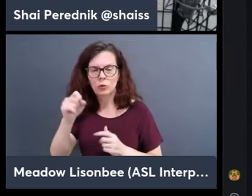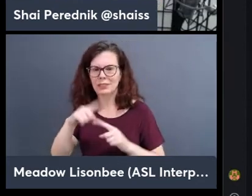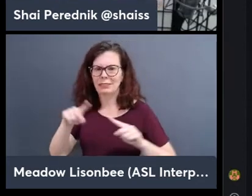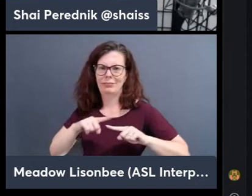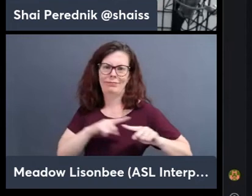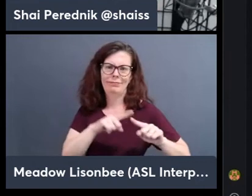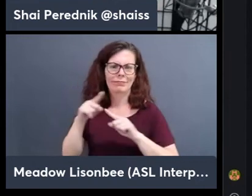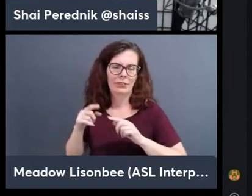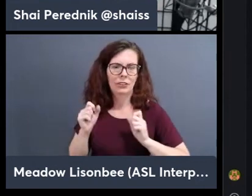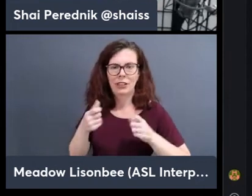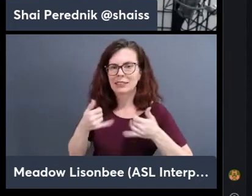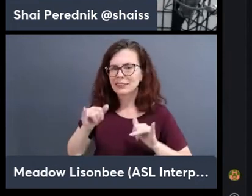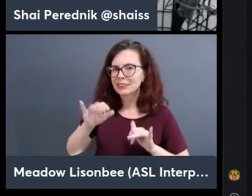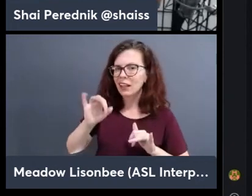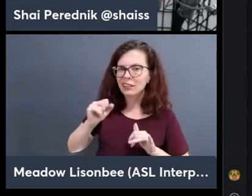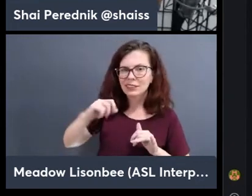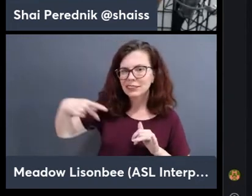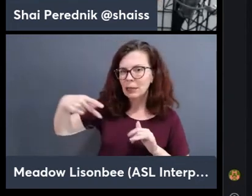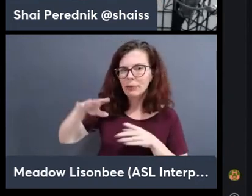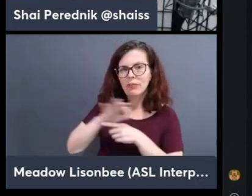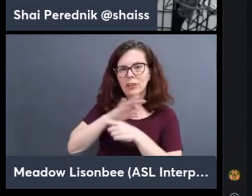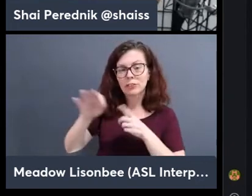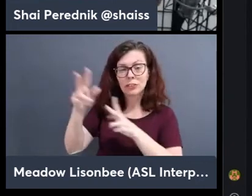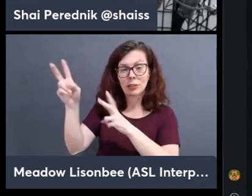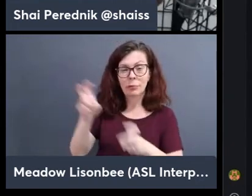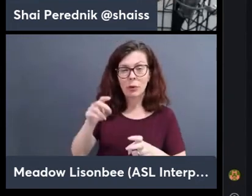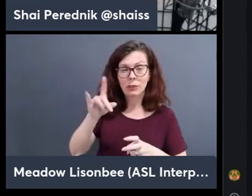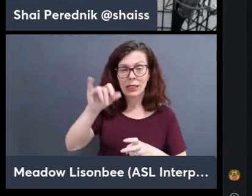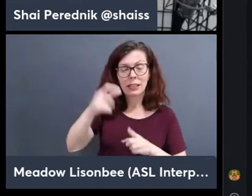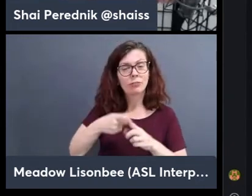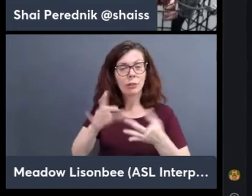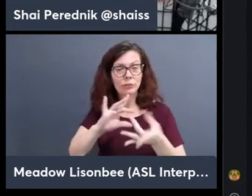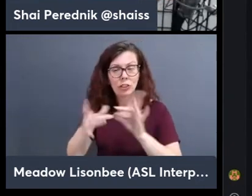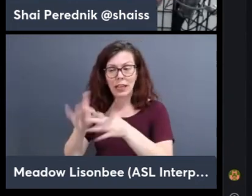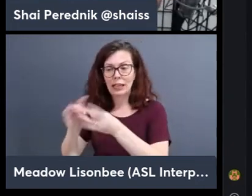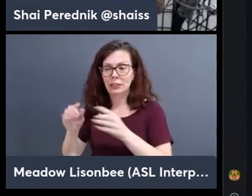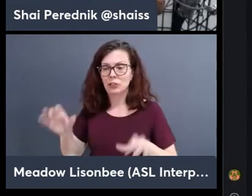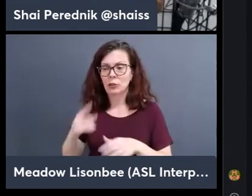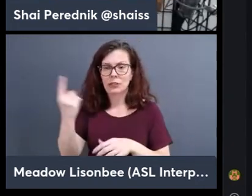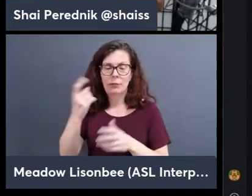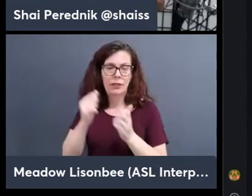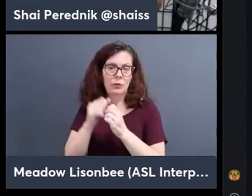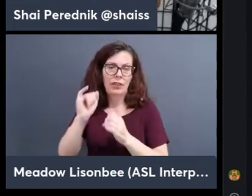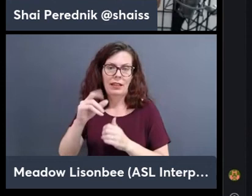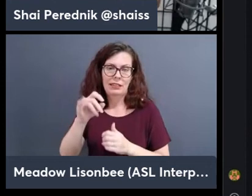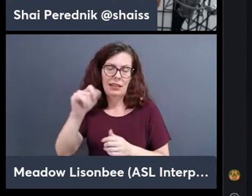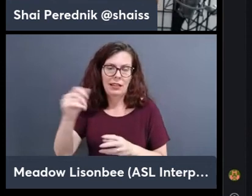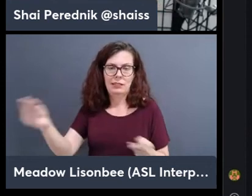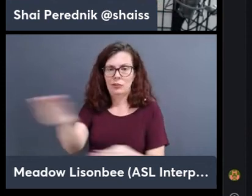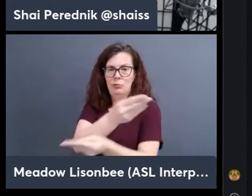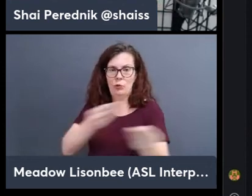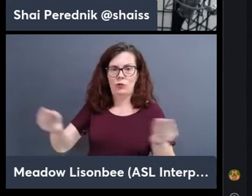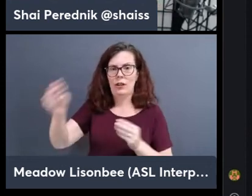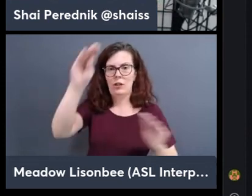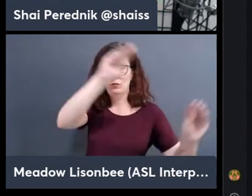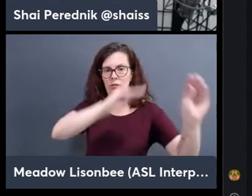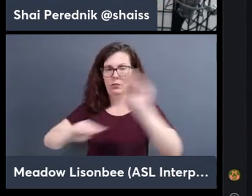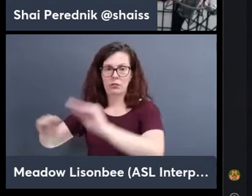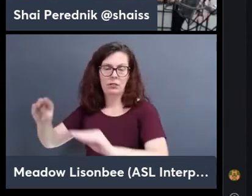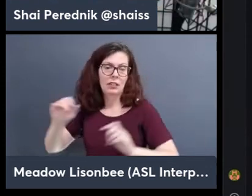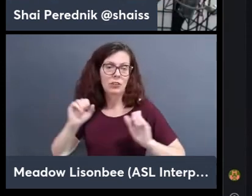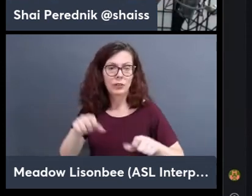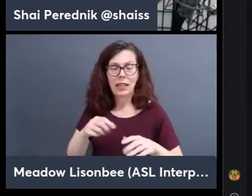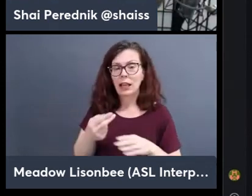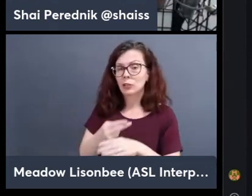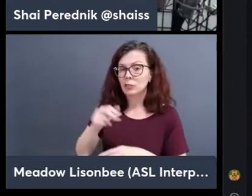use step functions to pull data off chain and do something with that data and move your transactions around. You can even use AMB as well,